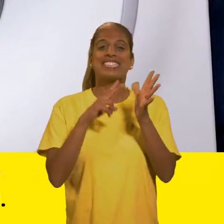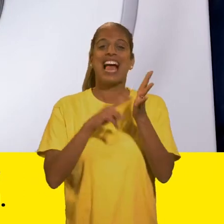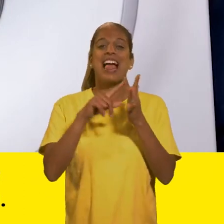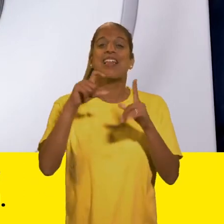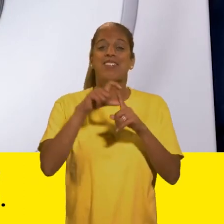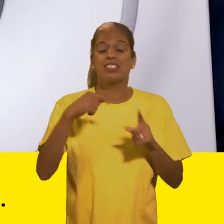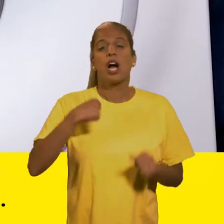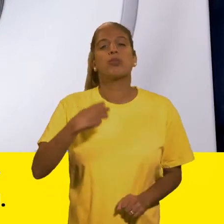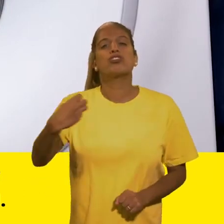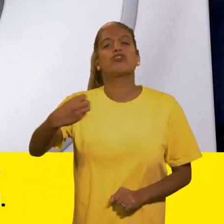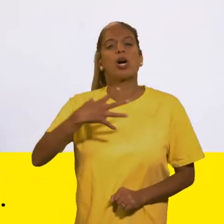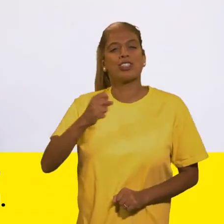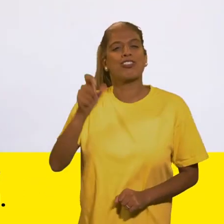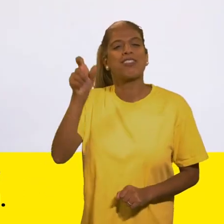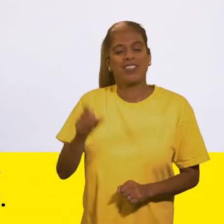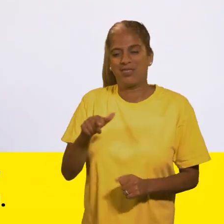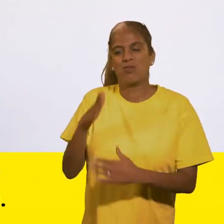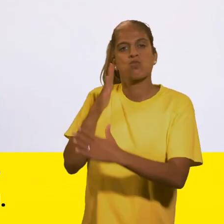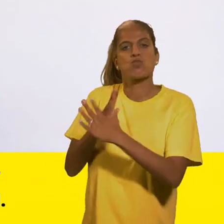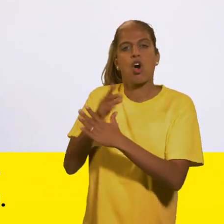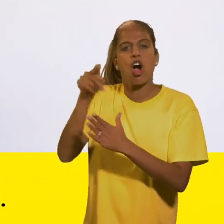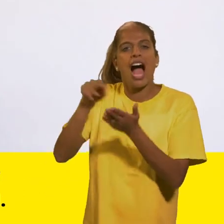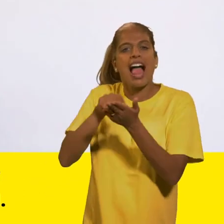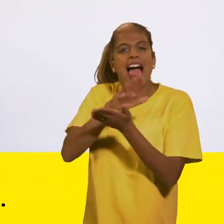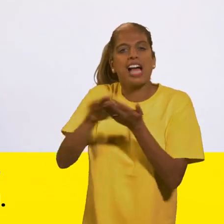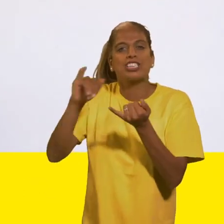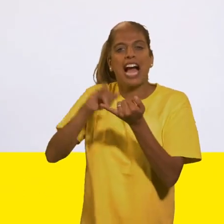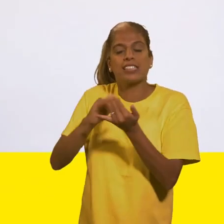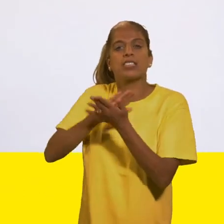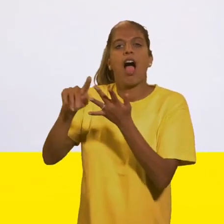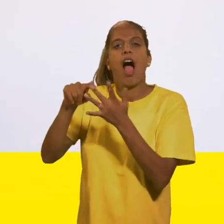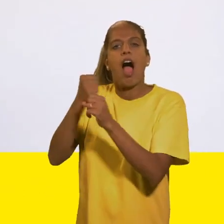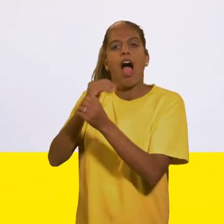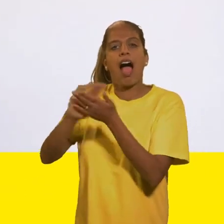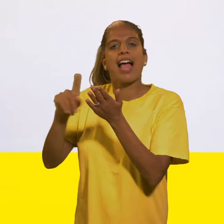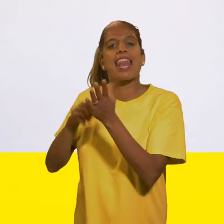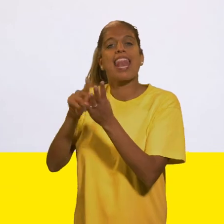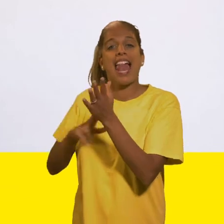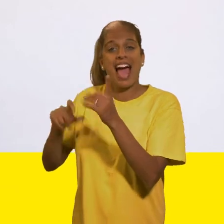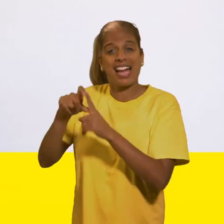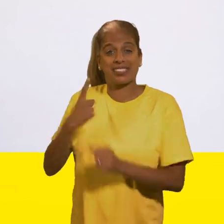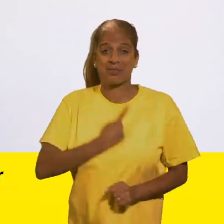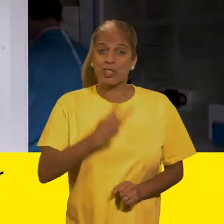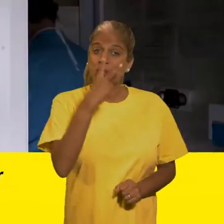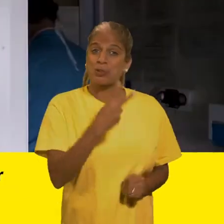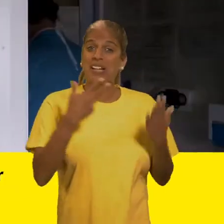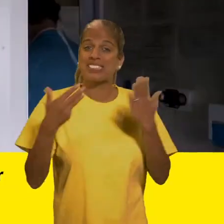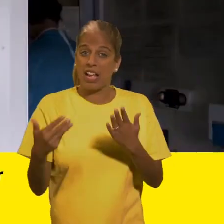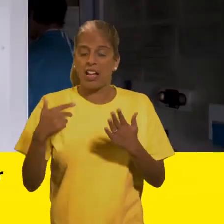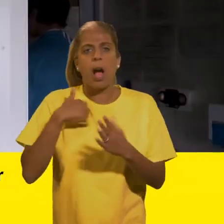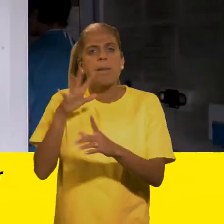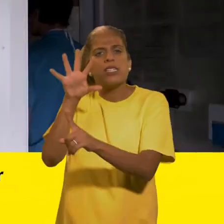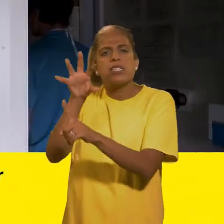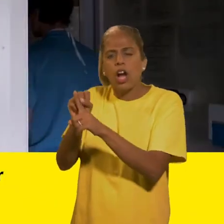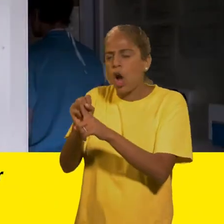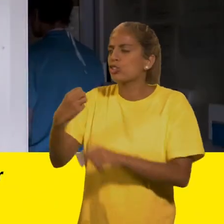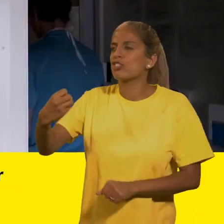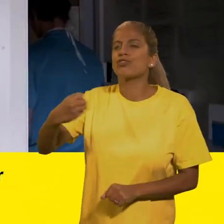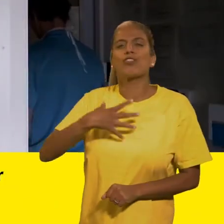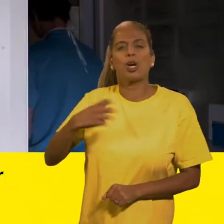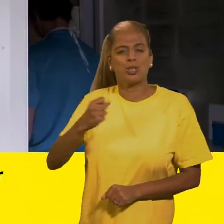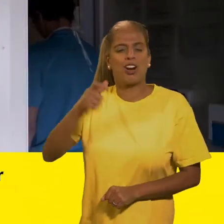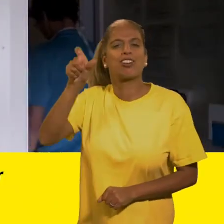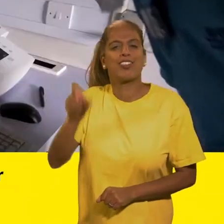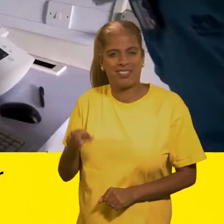I'm David. I'm a radiographer with the NHS Highland, 29 now. I'm a diagnostic radiographer, so